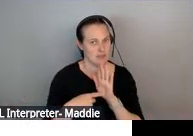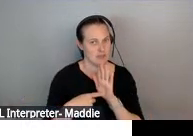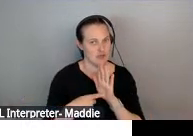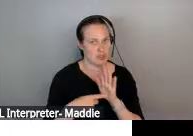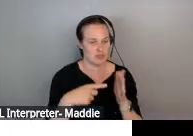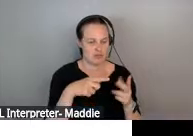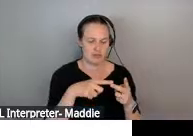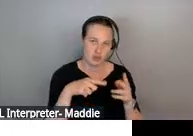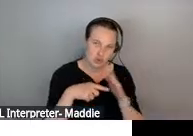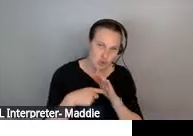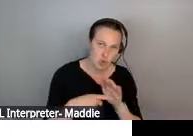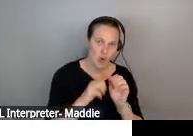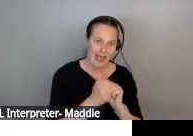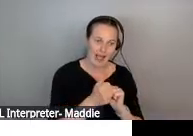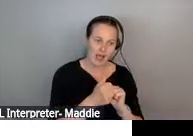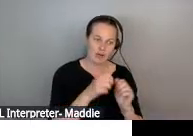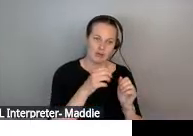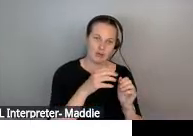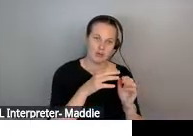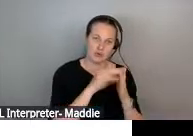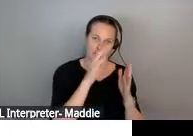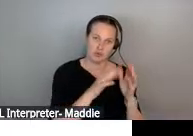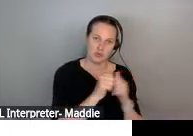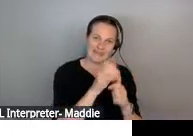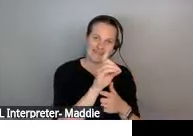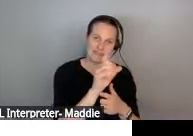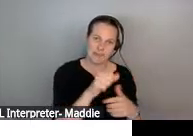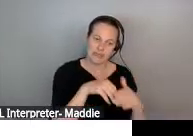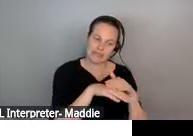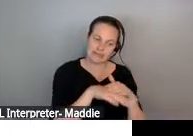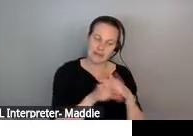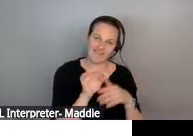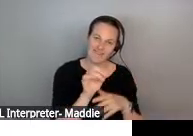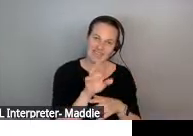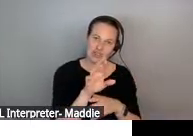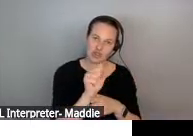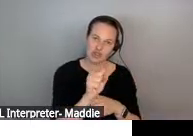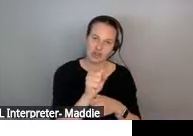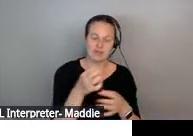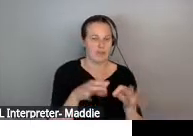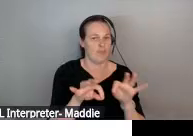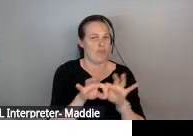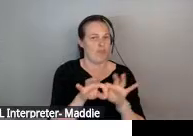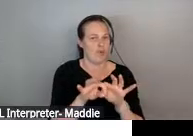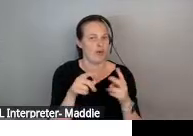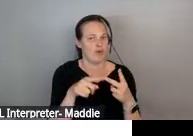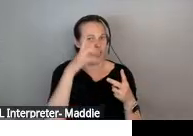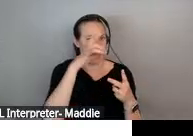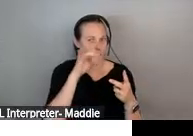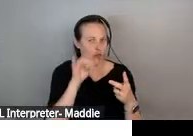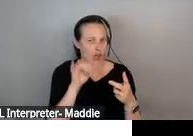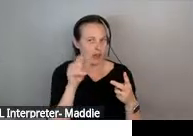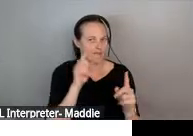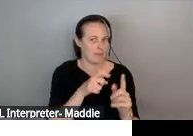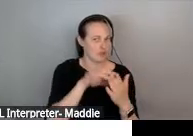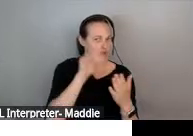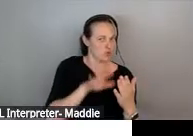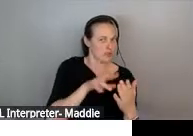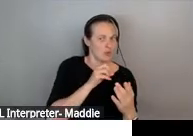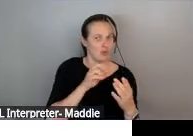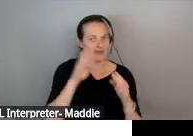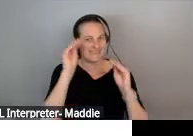going to serve your students with disabilities can be a really important part of seeing what it looks like from a student perspective or a teacher